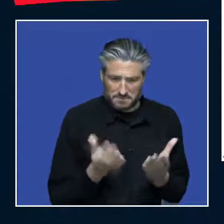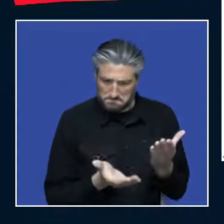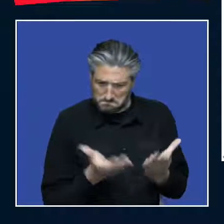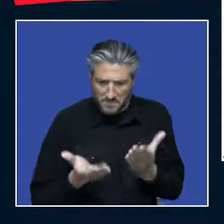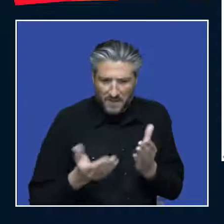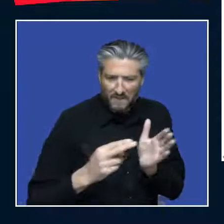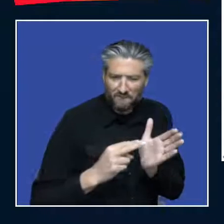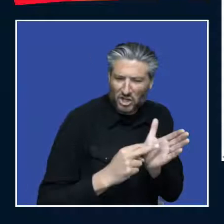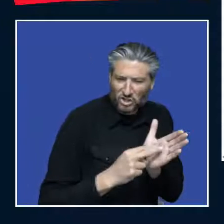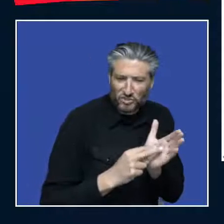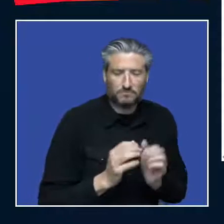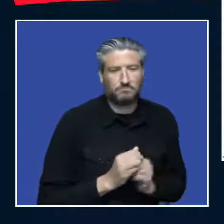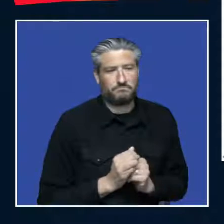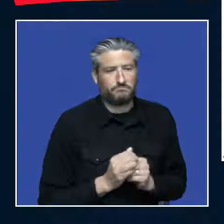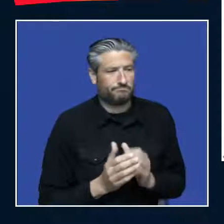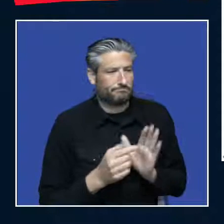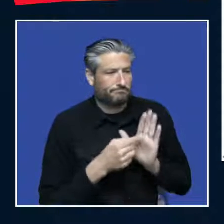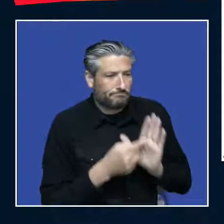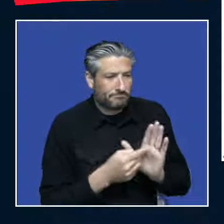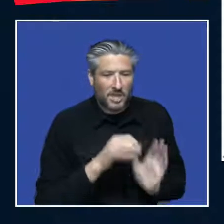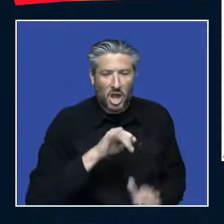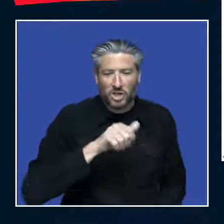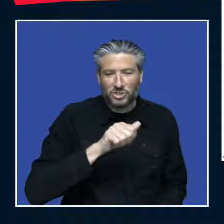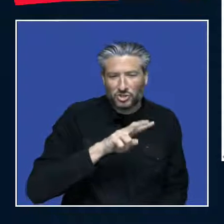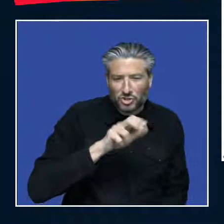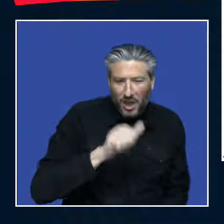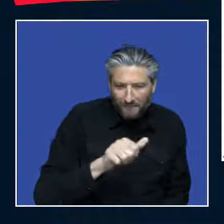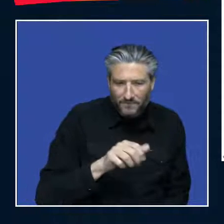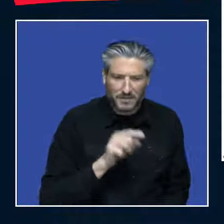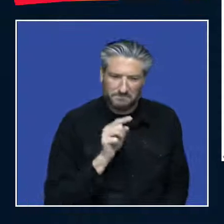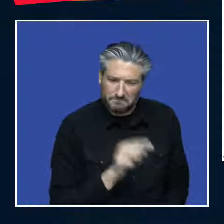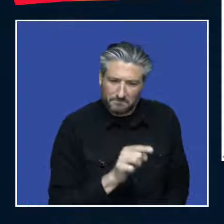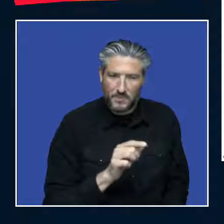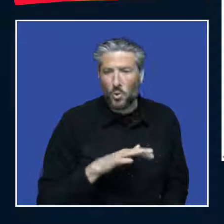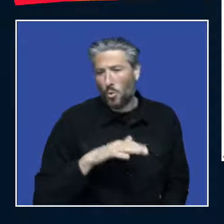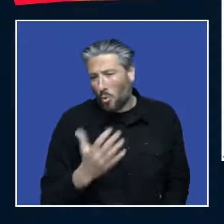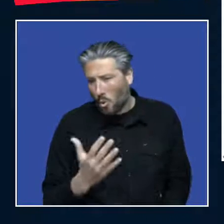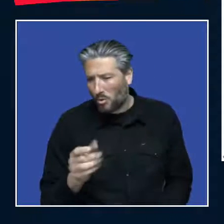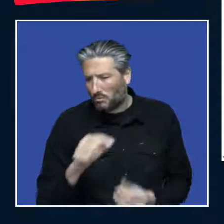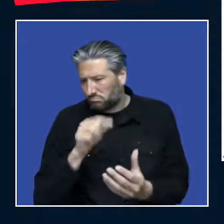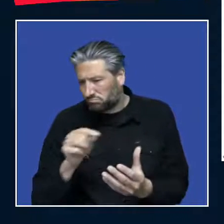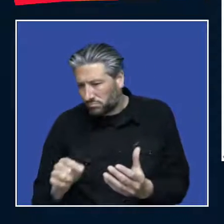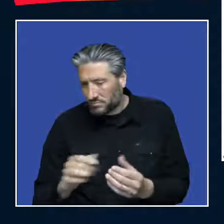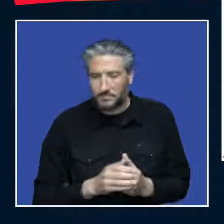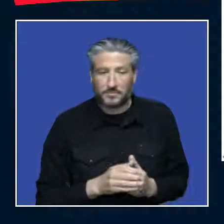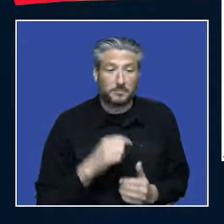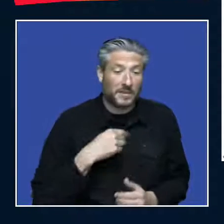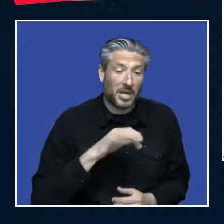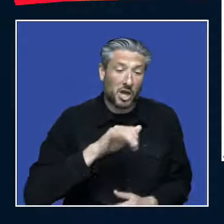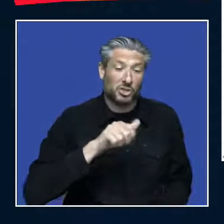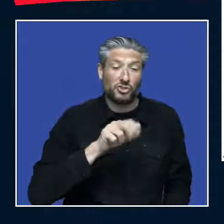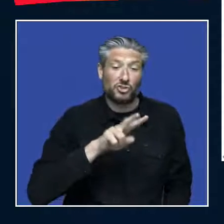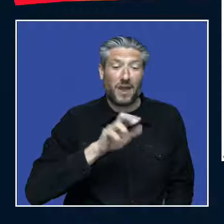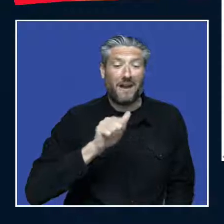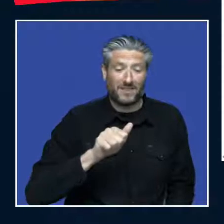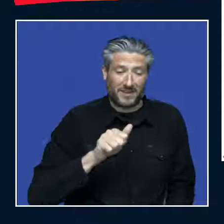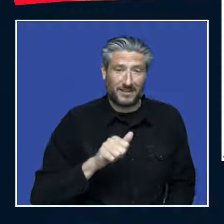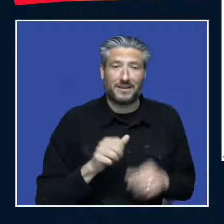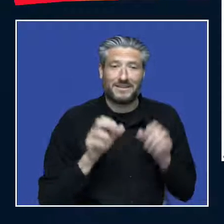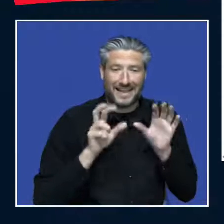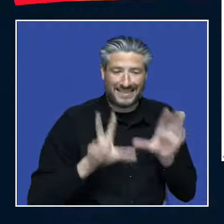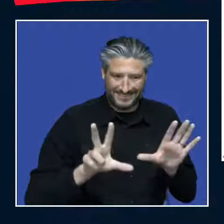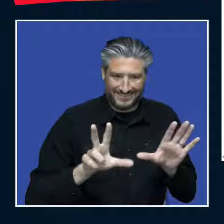version, this one. Or I just use Java 8, and then I will always take the latest one for me